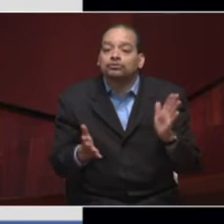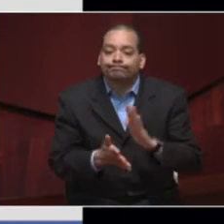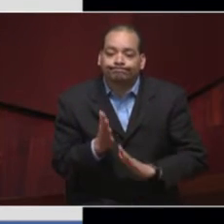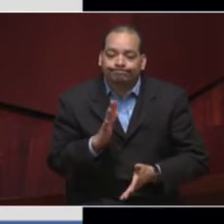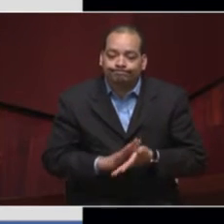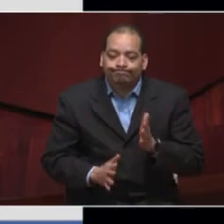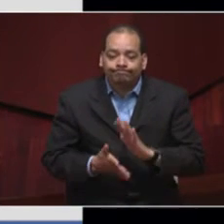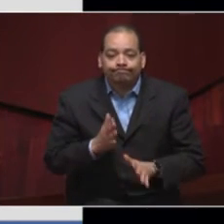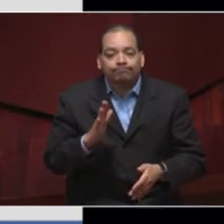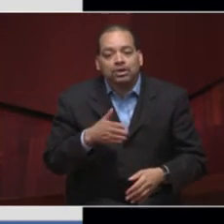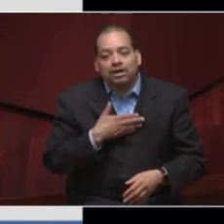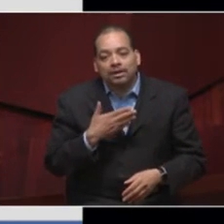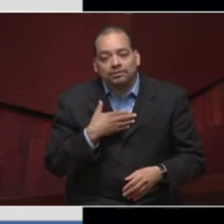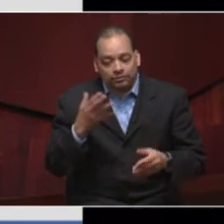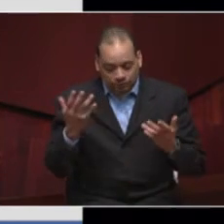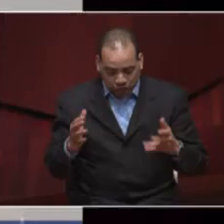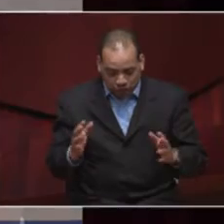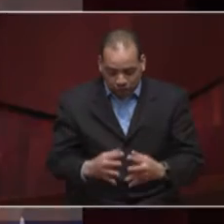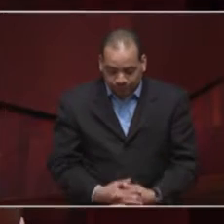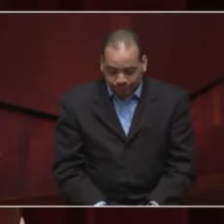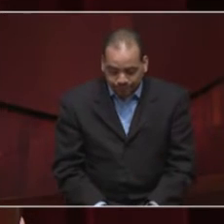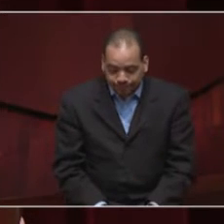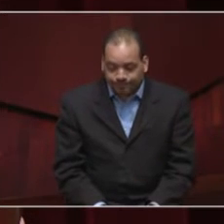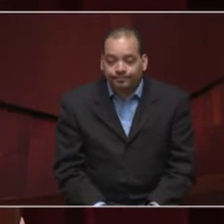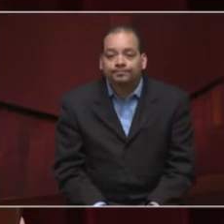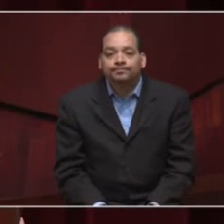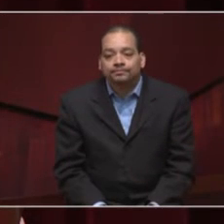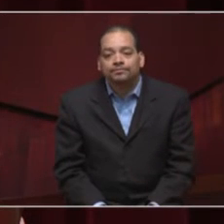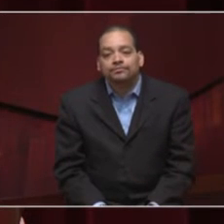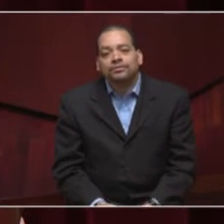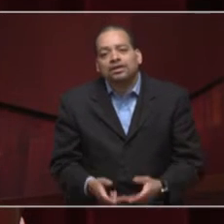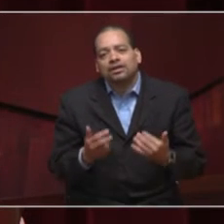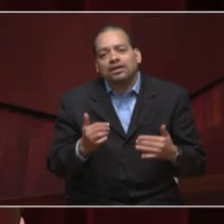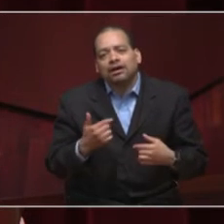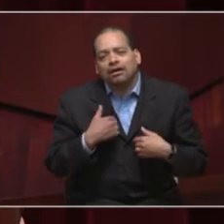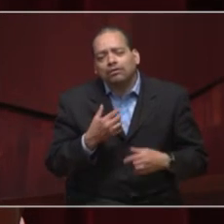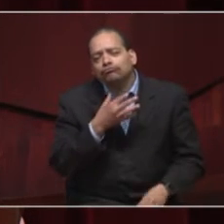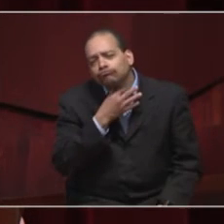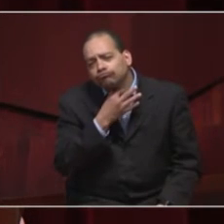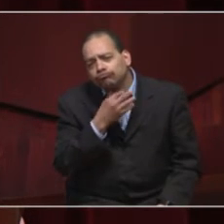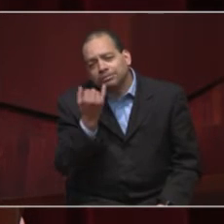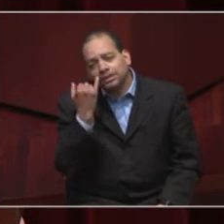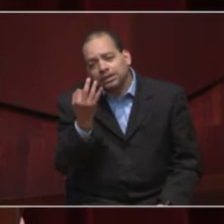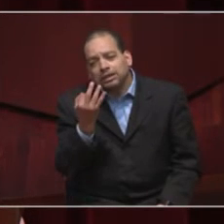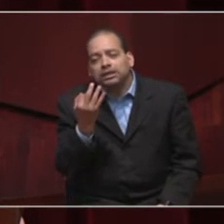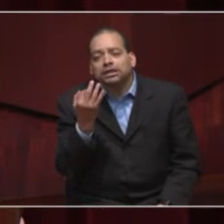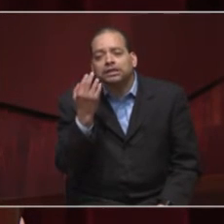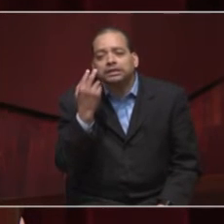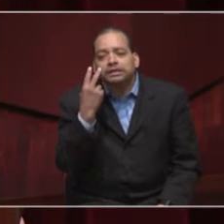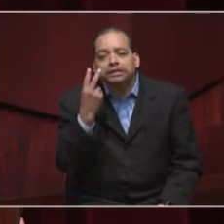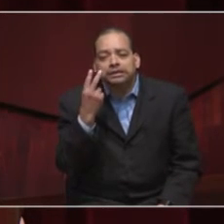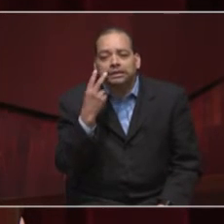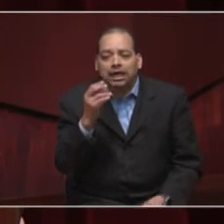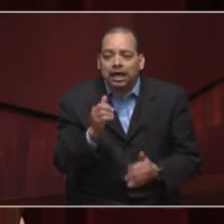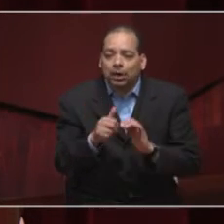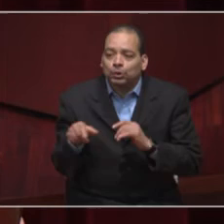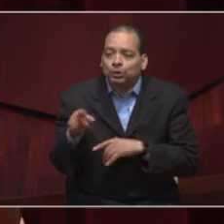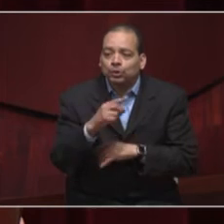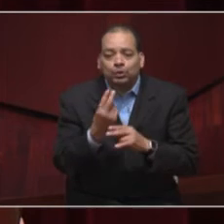say that one is done and moderate. I'm curious to see how well people use that in the months and years to come on that one.